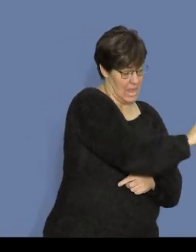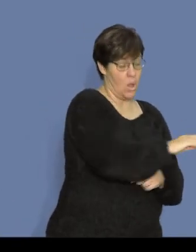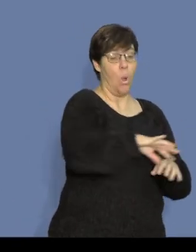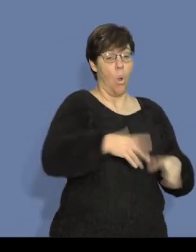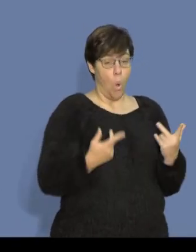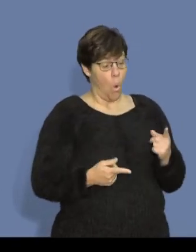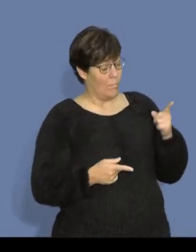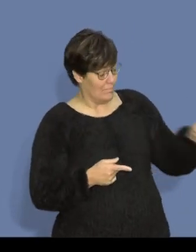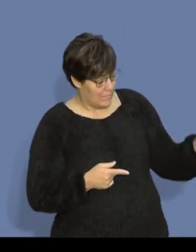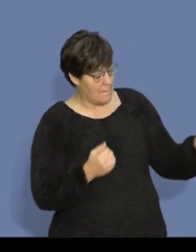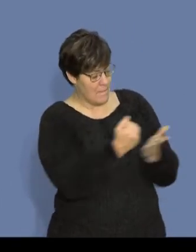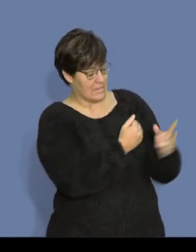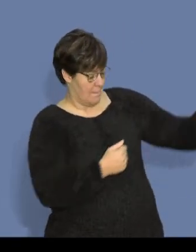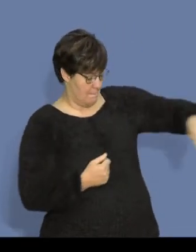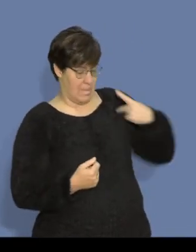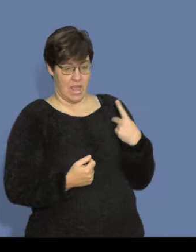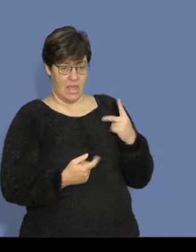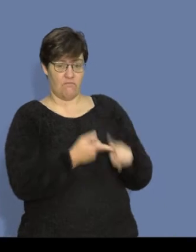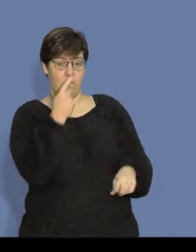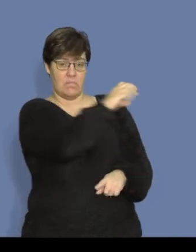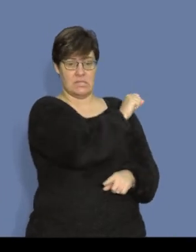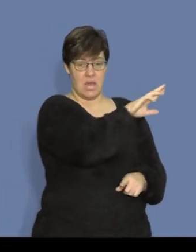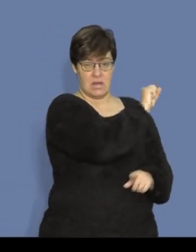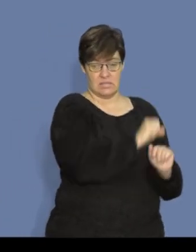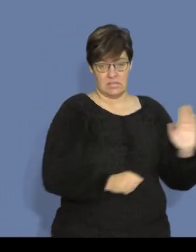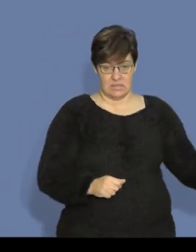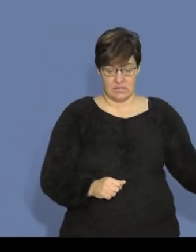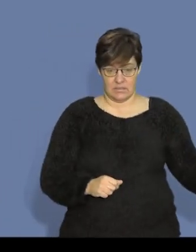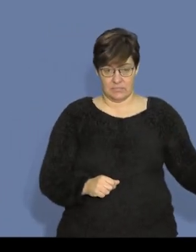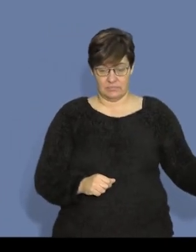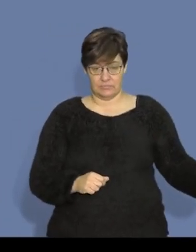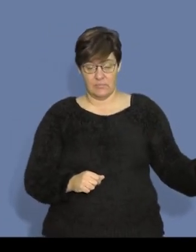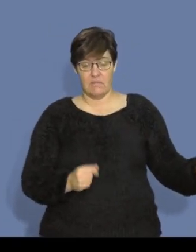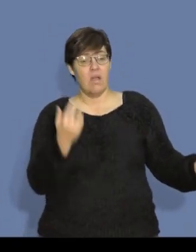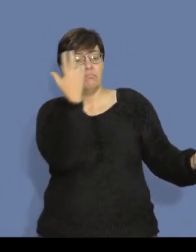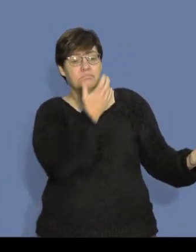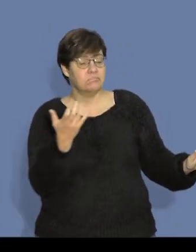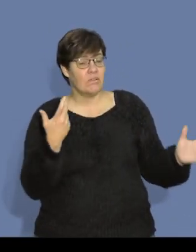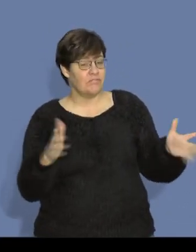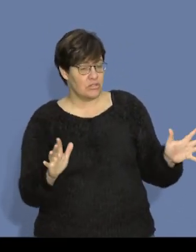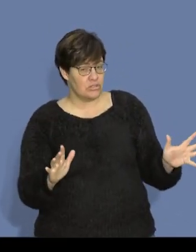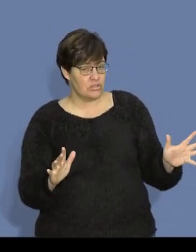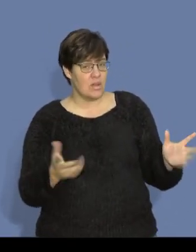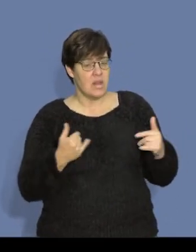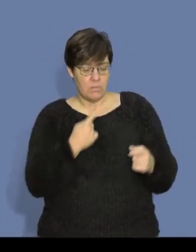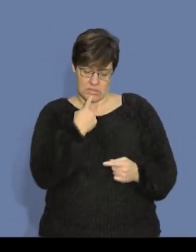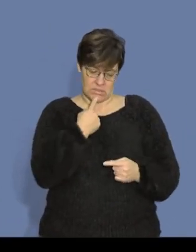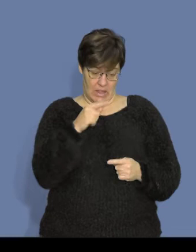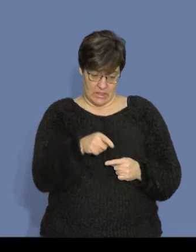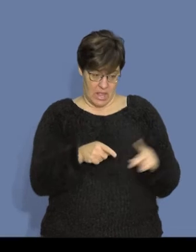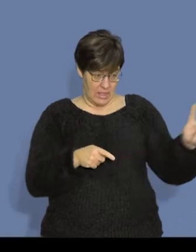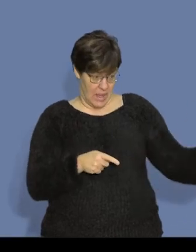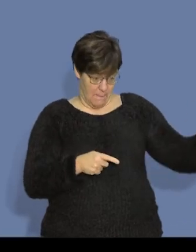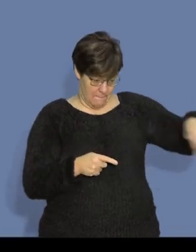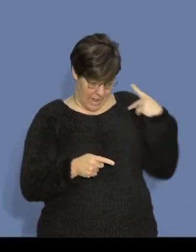is payable or receivable from SARS. So obviously once you complete your calculation, you now have to determine whether the amount is due